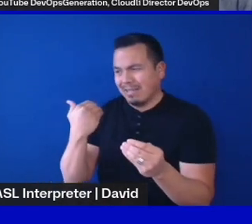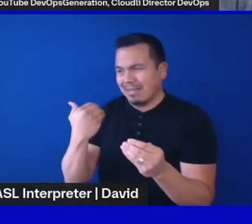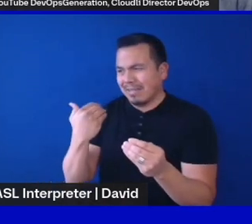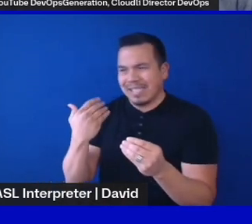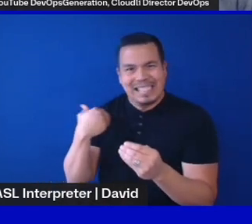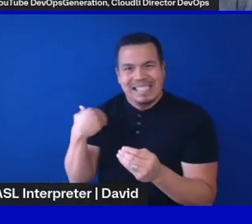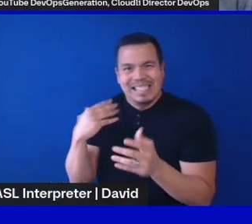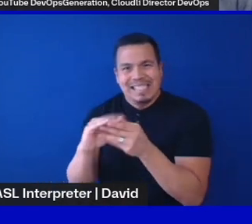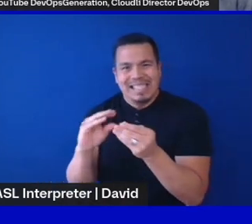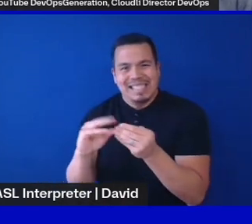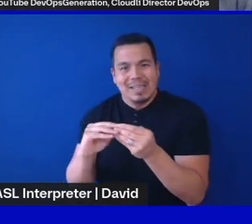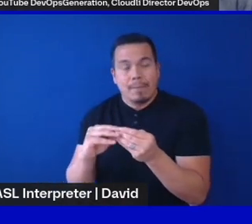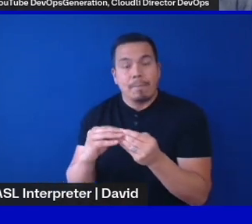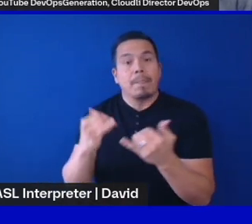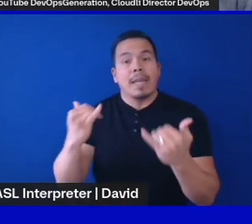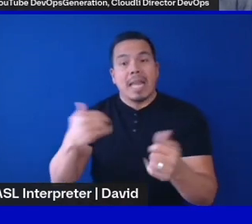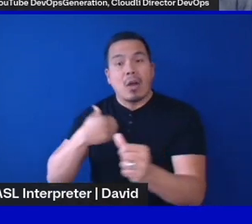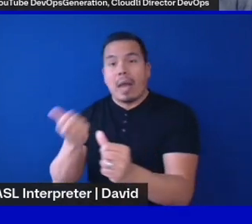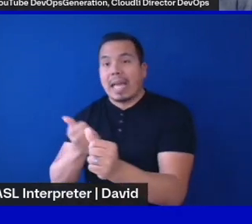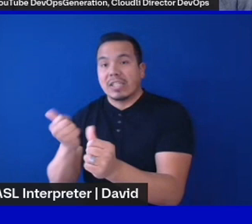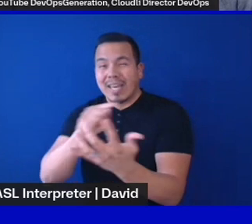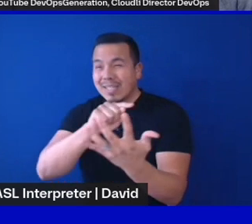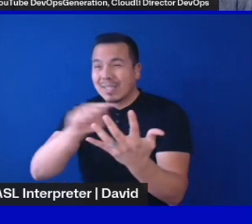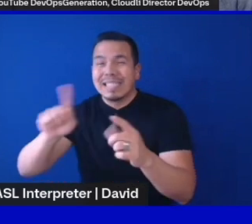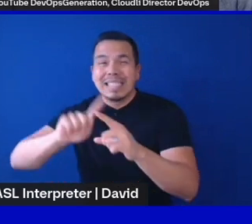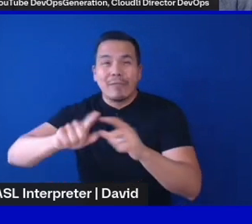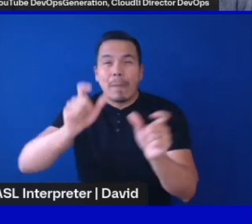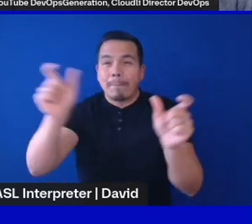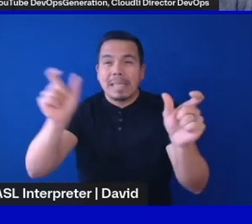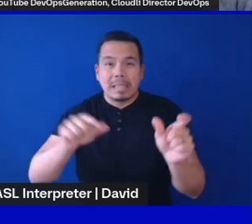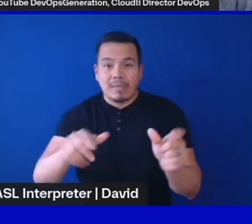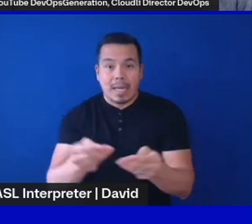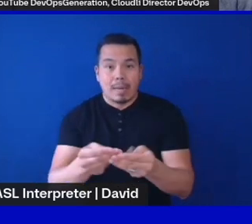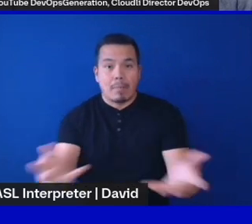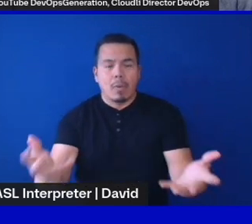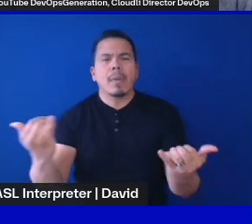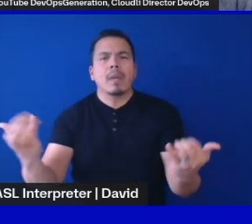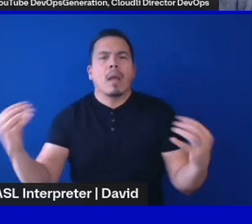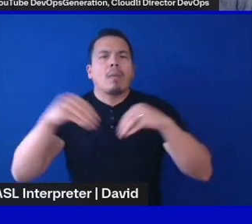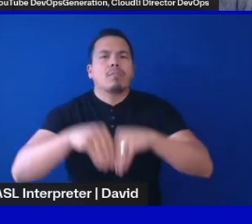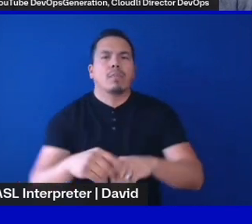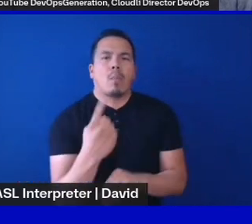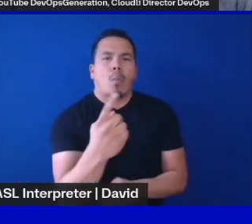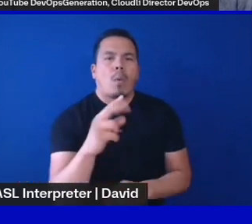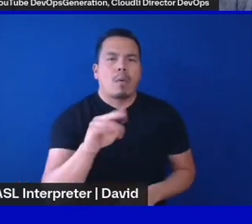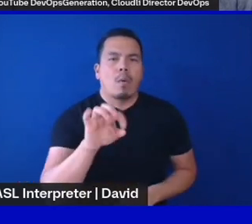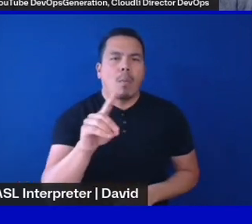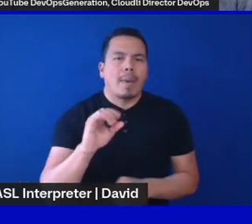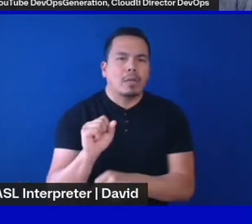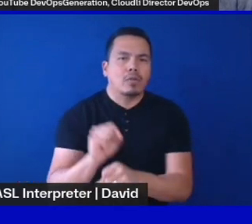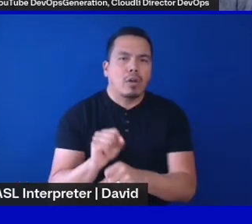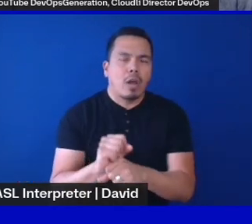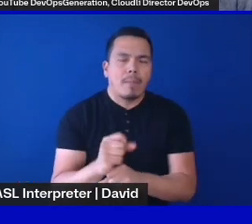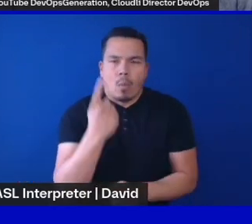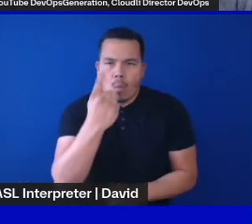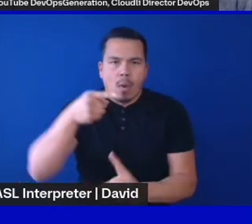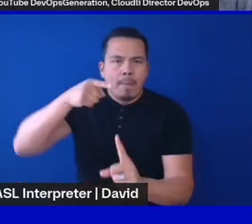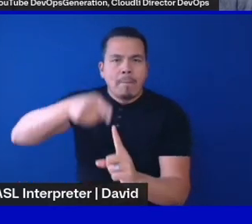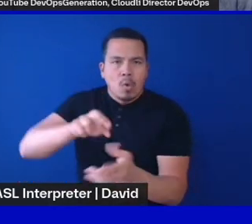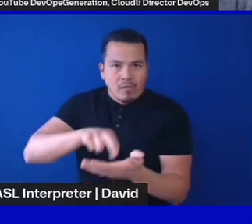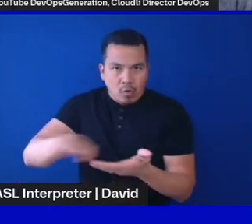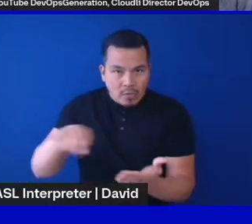now when I chase down all those pieces of that deployment, I can stick it into a single Nomad job. I'll have a single point of reference, a